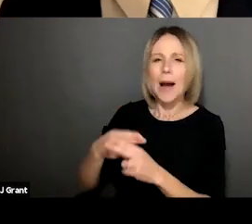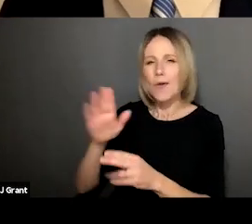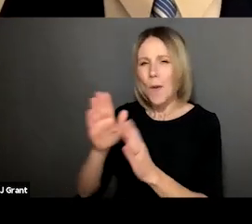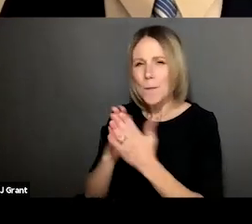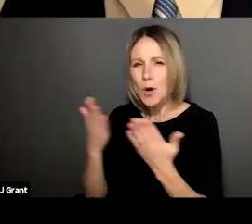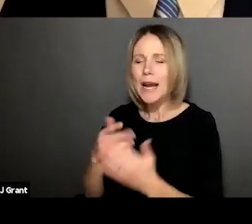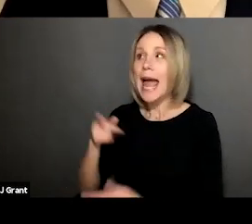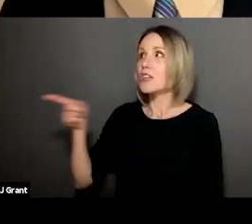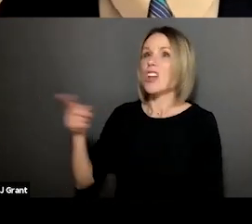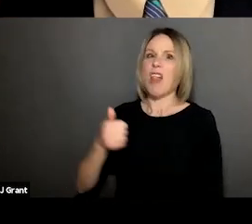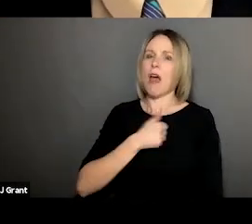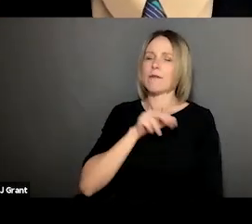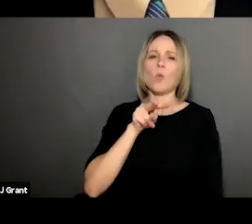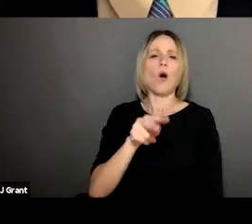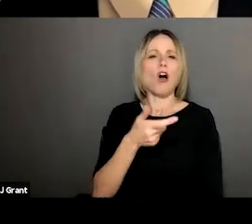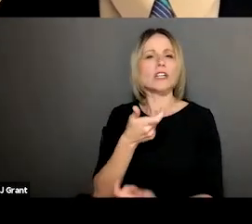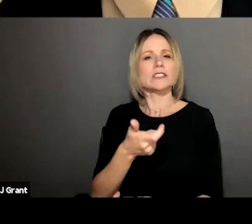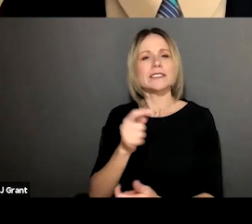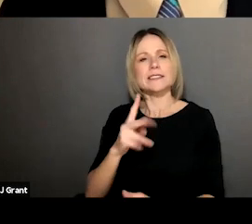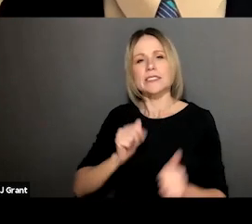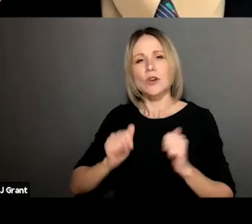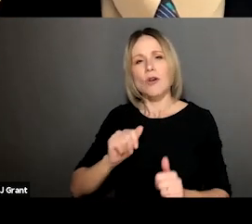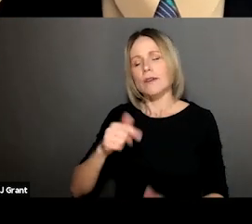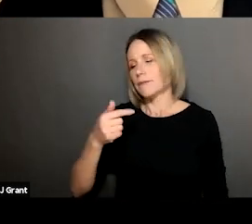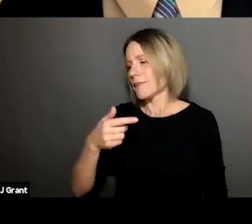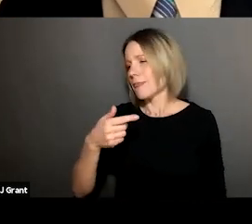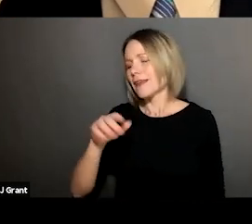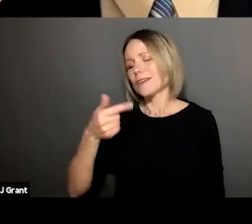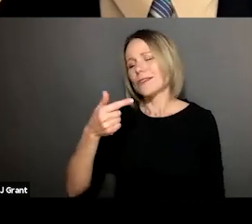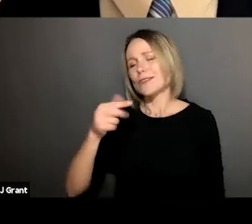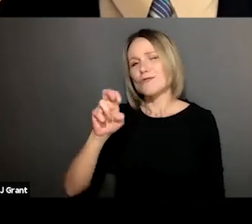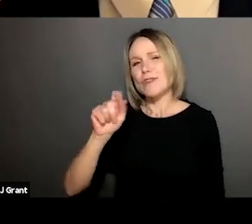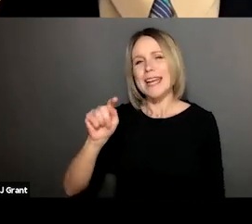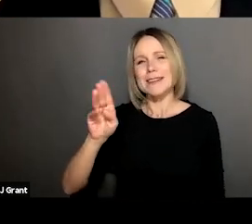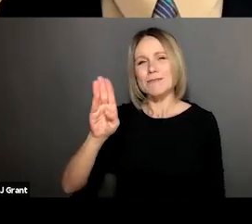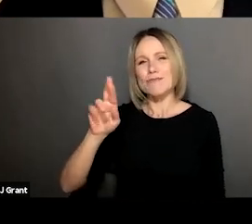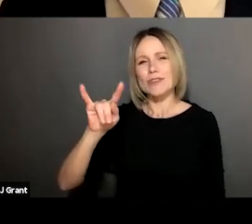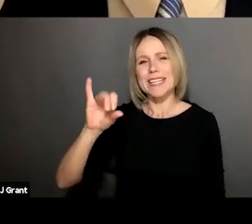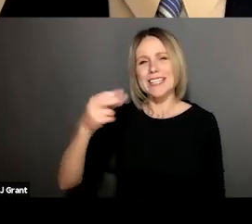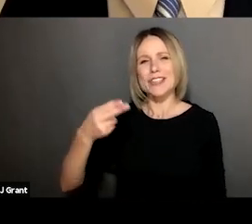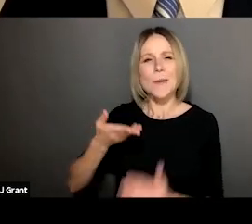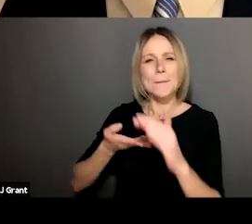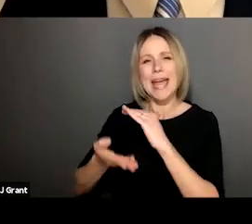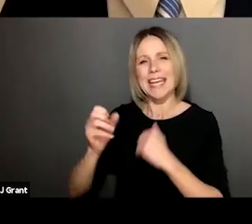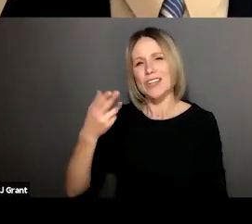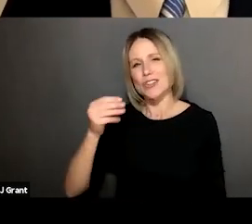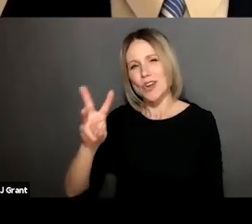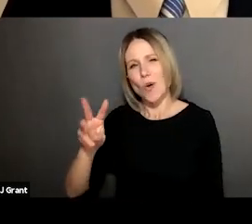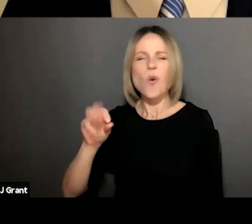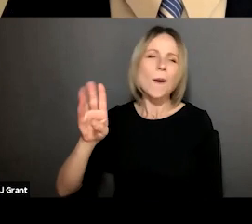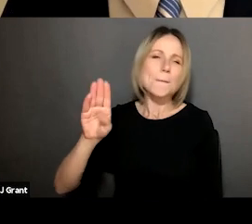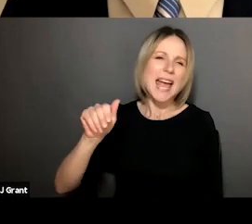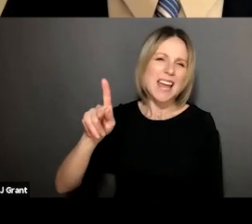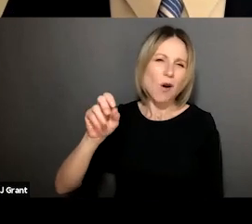Great British Baking Show, or Great British Bake Off, depending on where you're from. And I was saying, well, this book is a lot like the